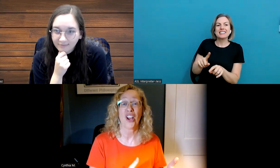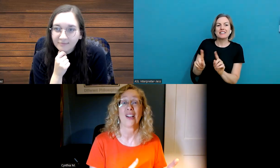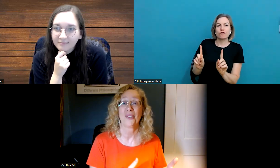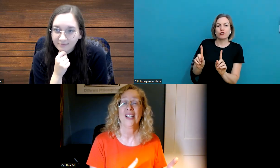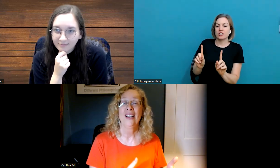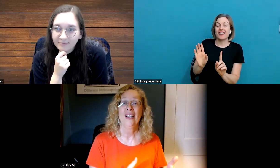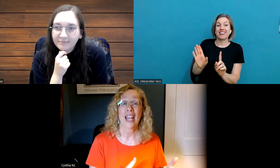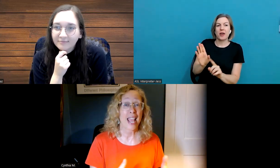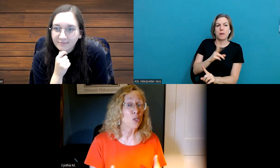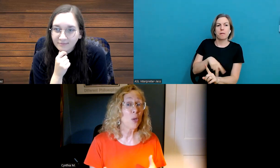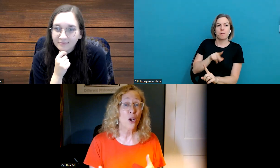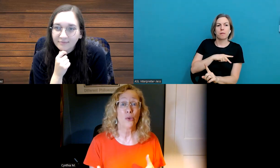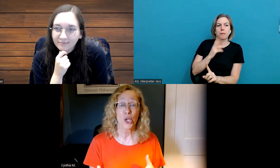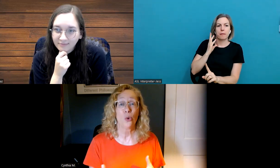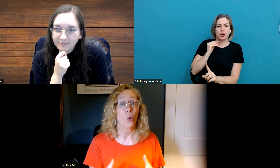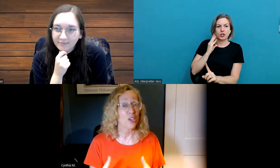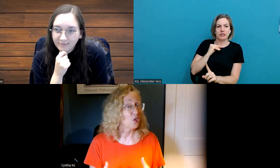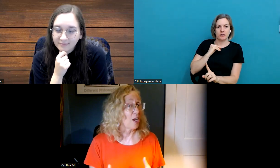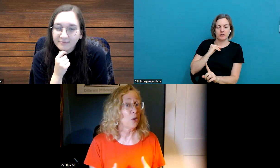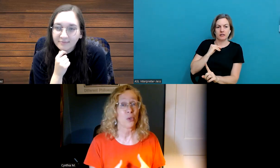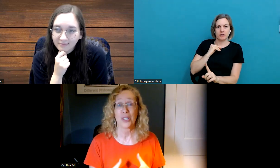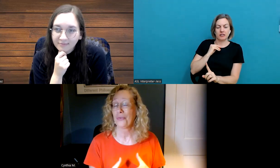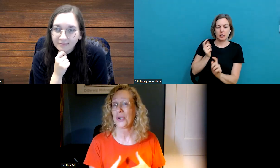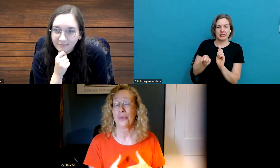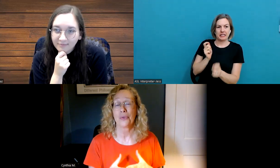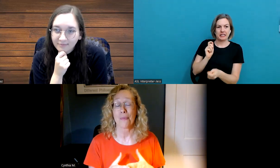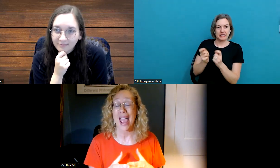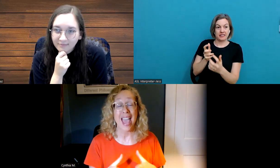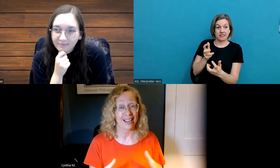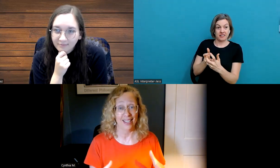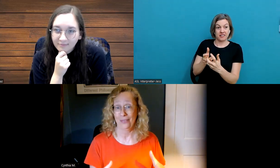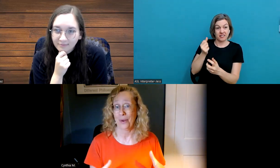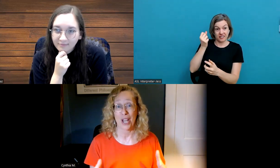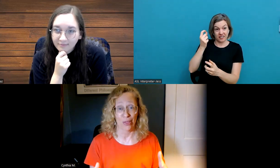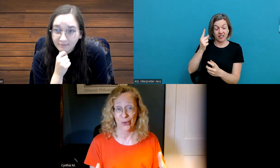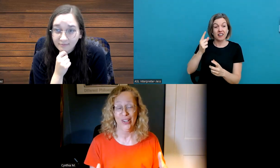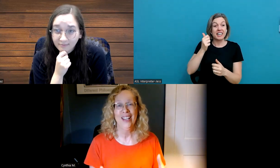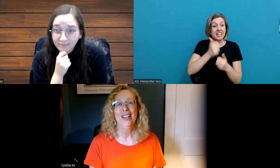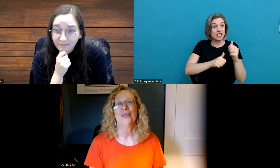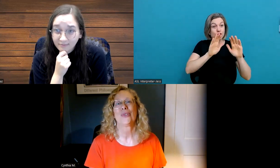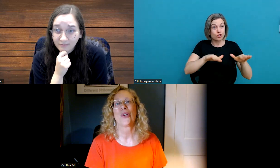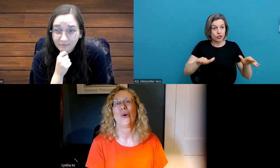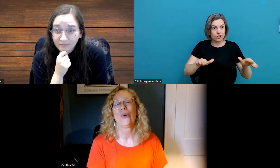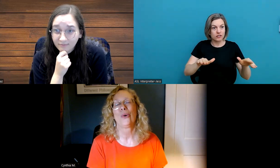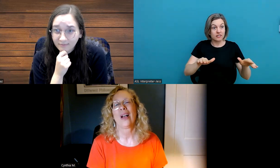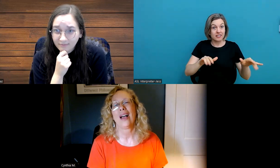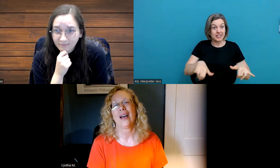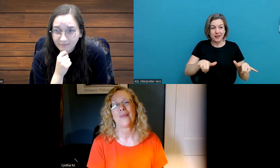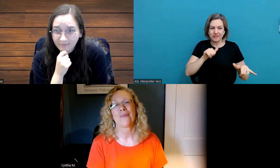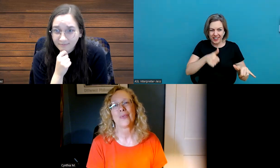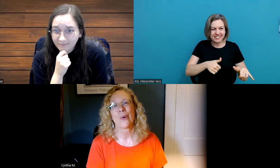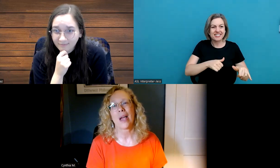your child. And as we all know, one child will differ dramatically from another. So